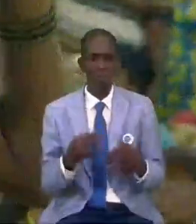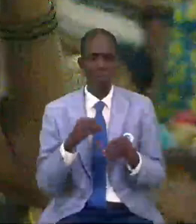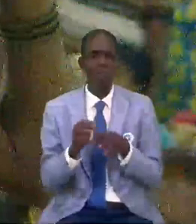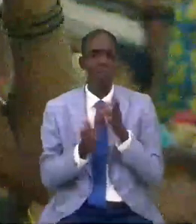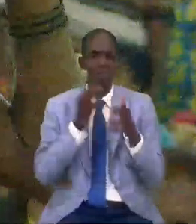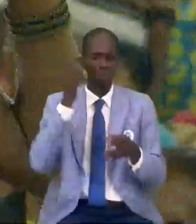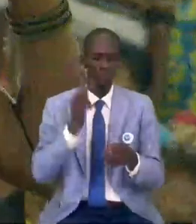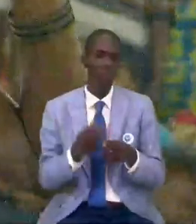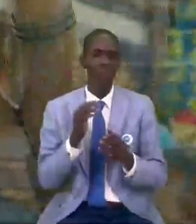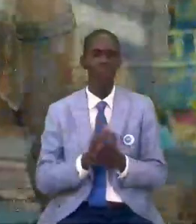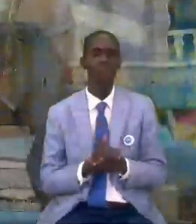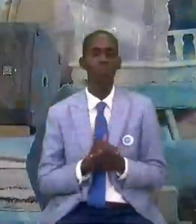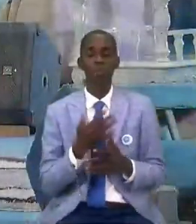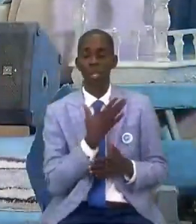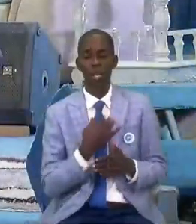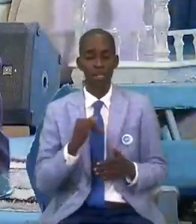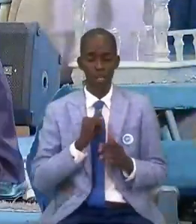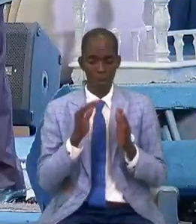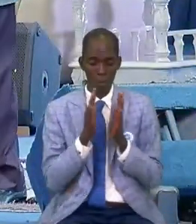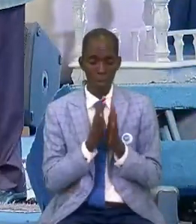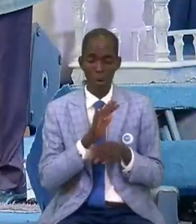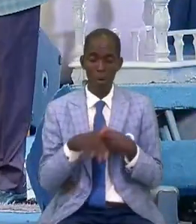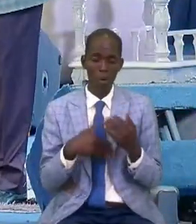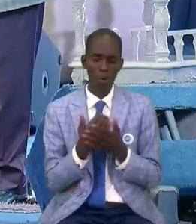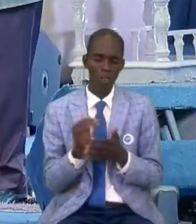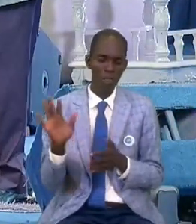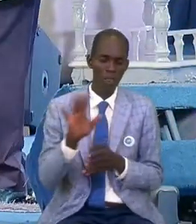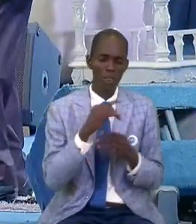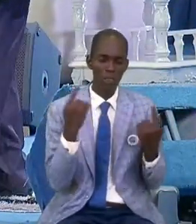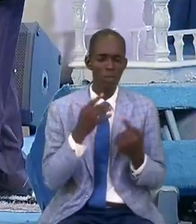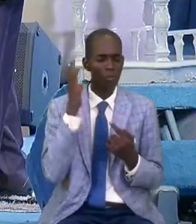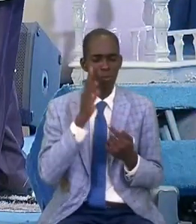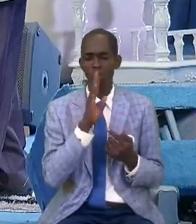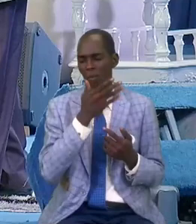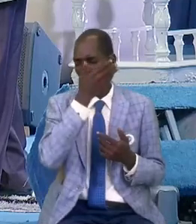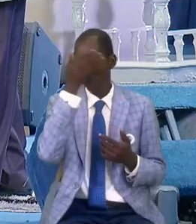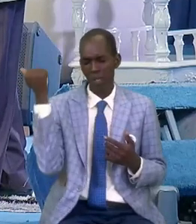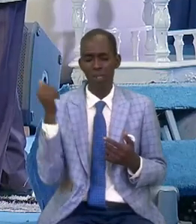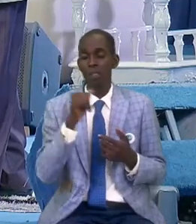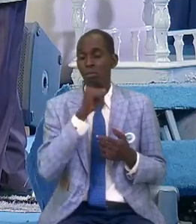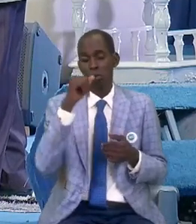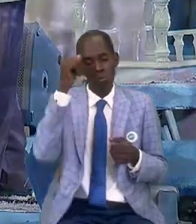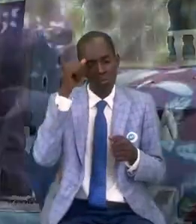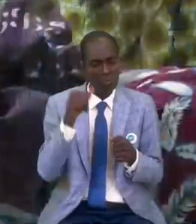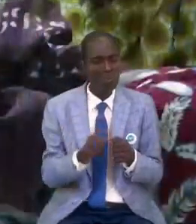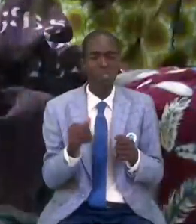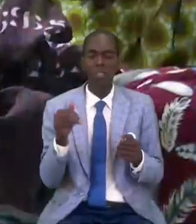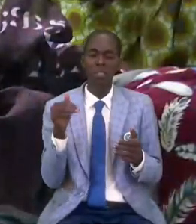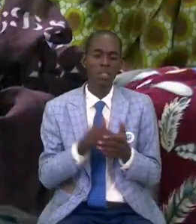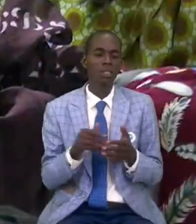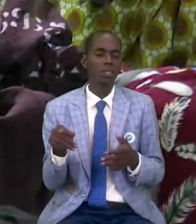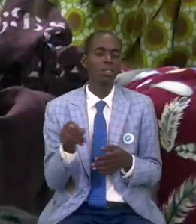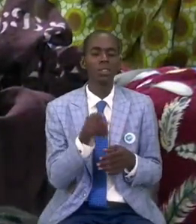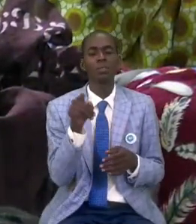will be forgotten, not remembered against them anymore. Lord, I pray you write